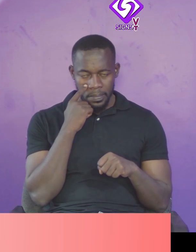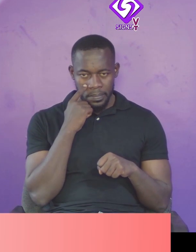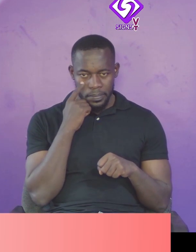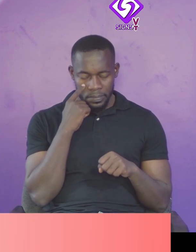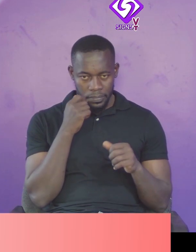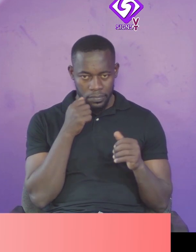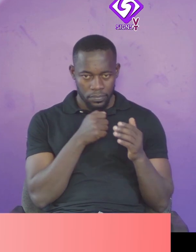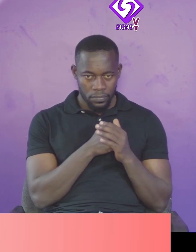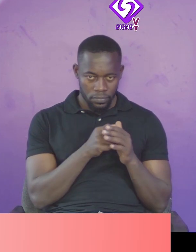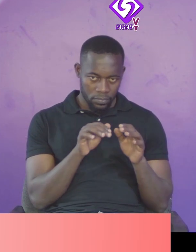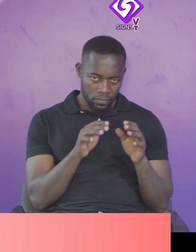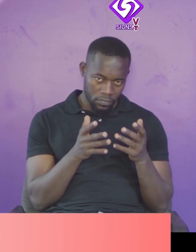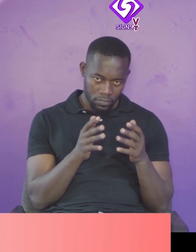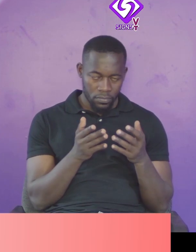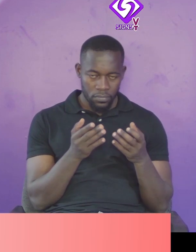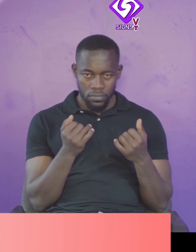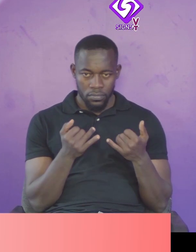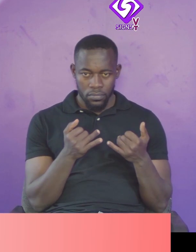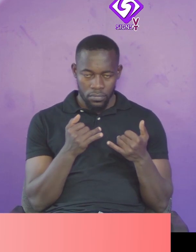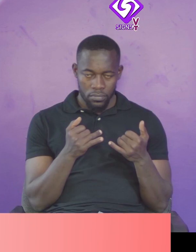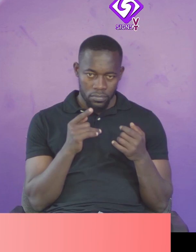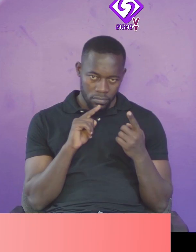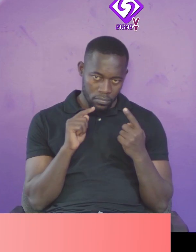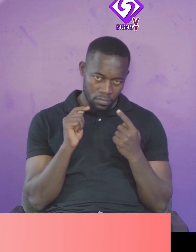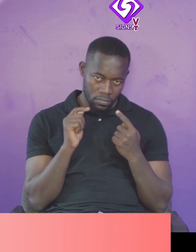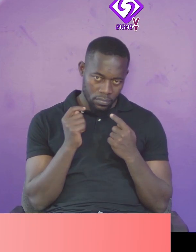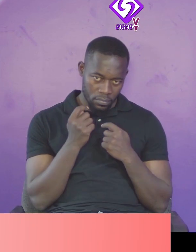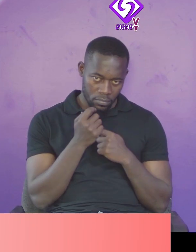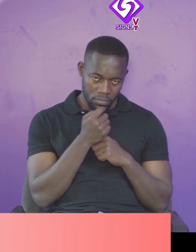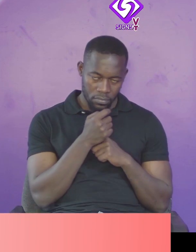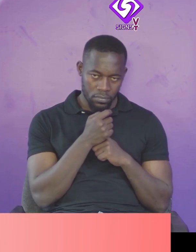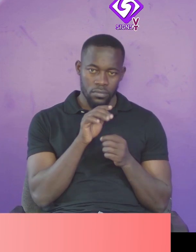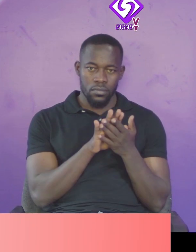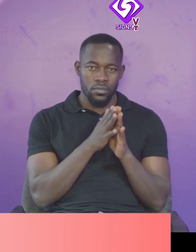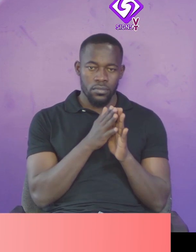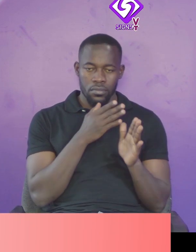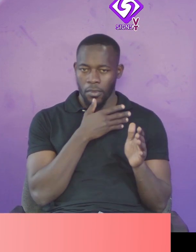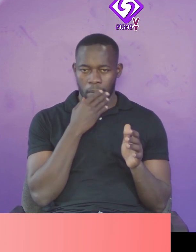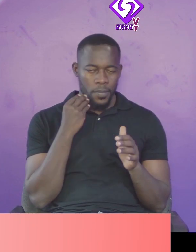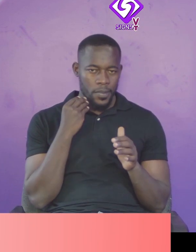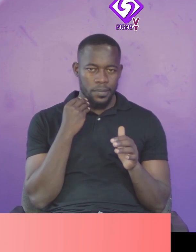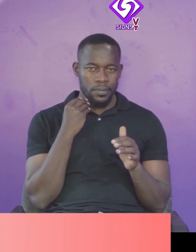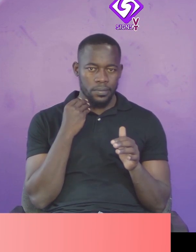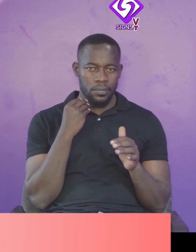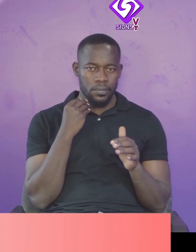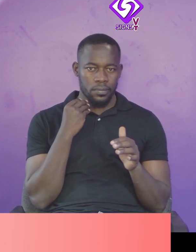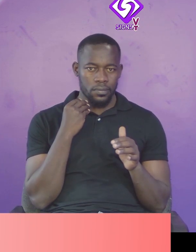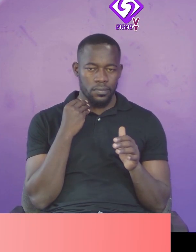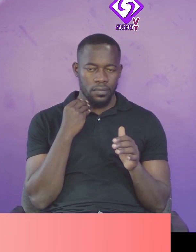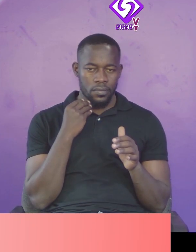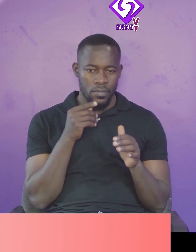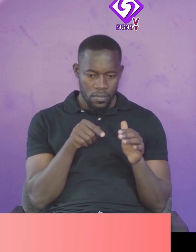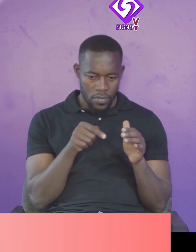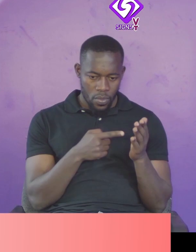attack is returning to their best. Yeah. And this